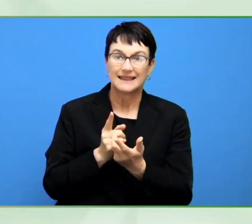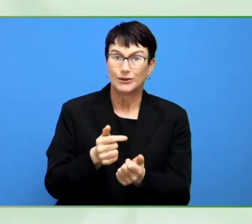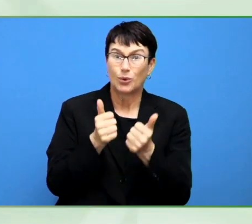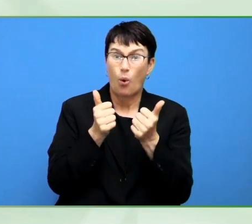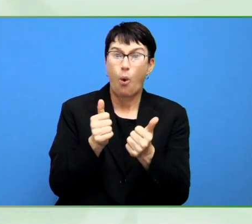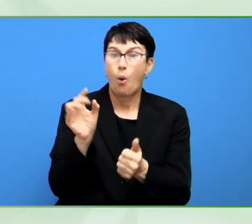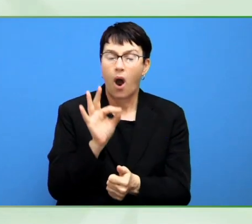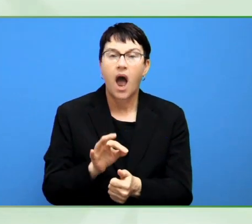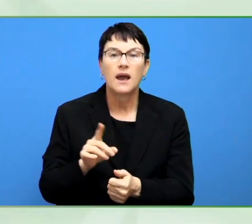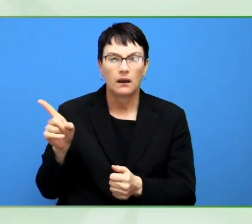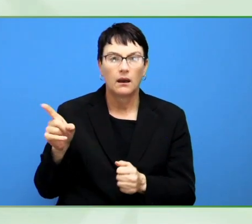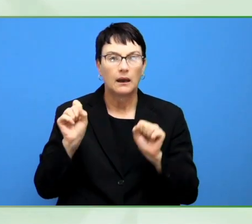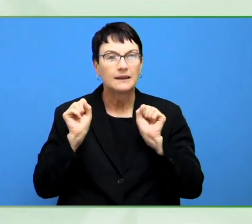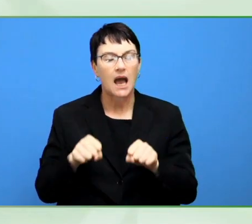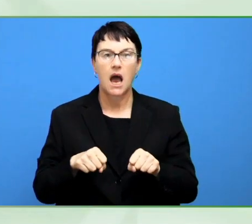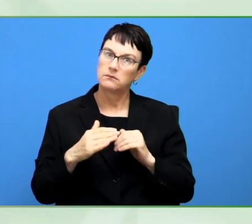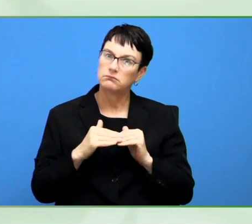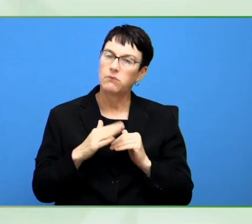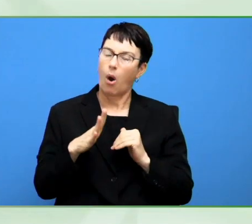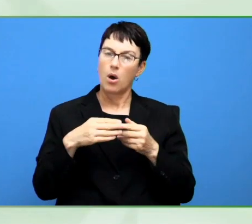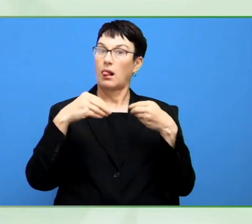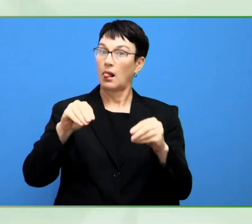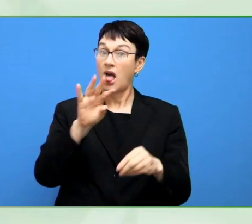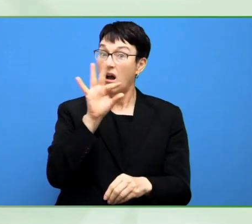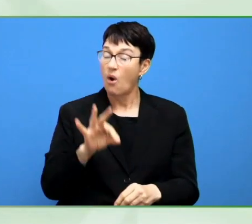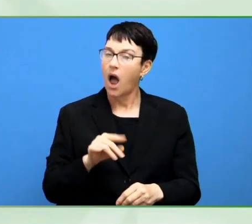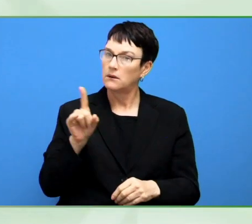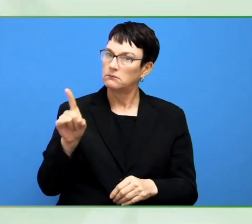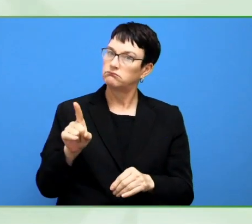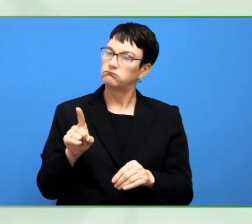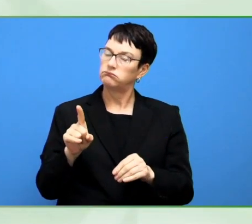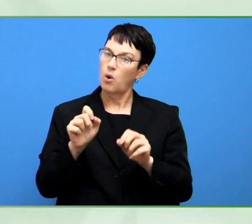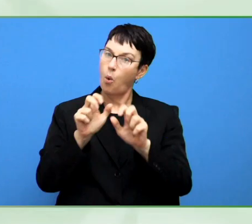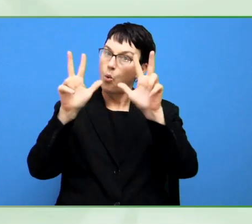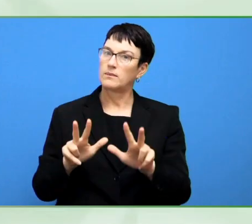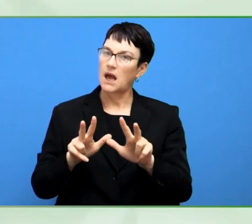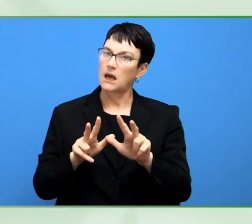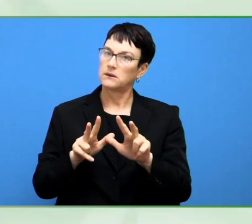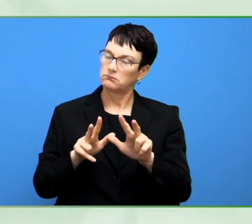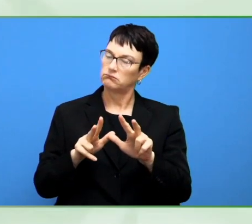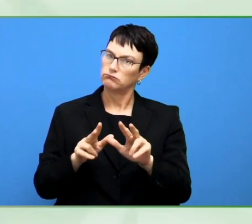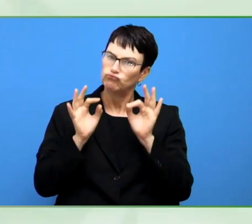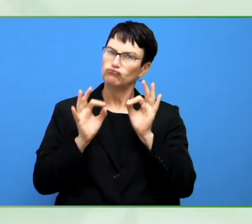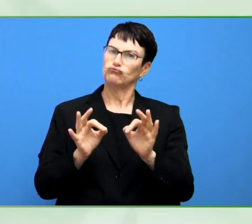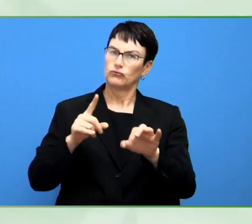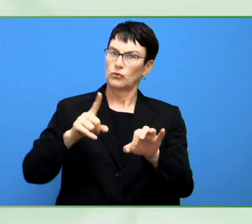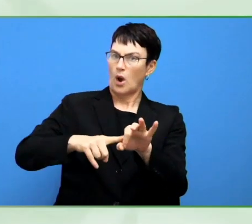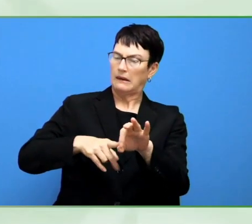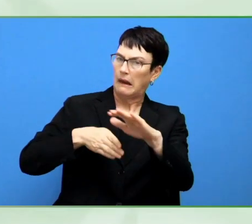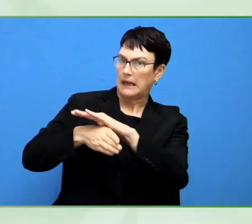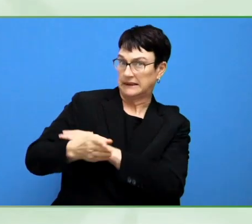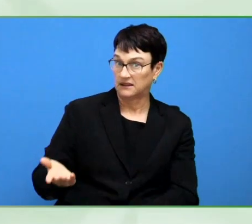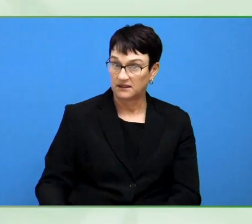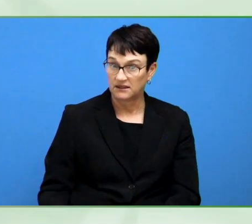is better. And this other very interesting point about getting out of your bubble. We always go to accessibility conferences and keep preaching